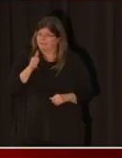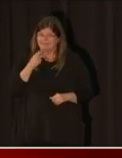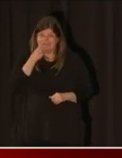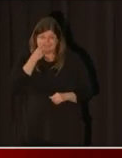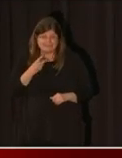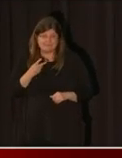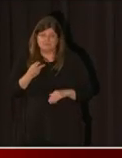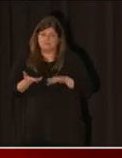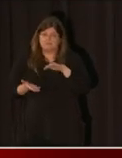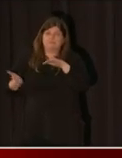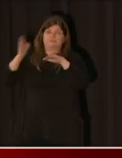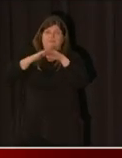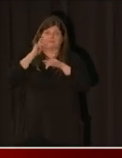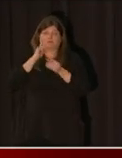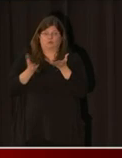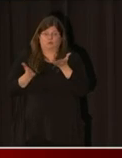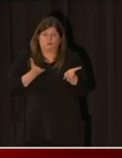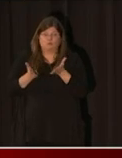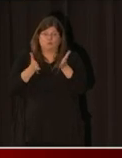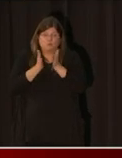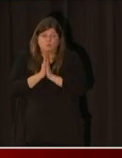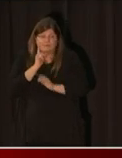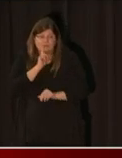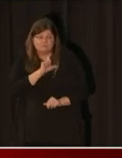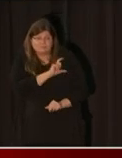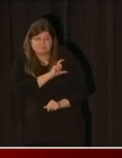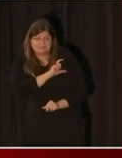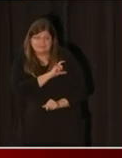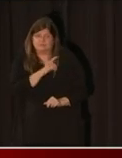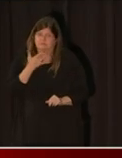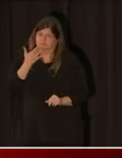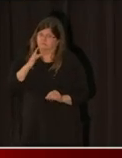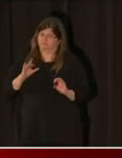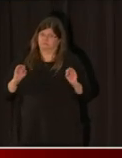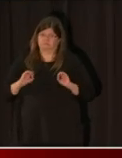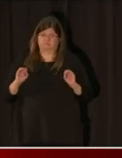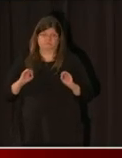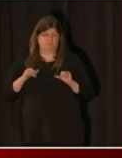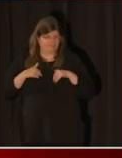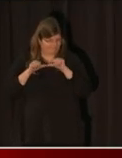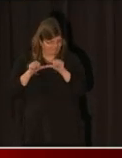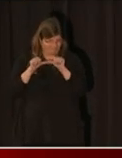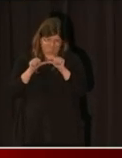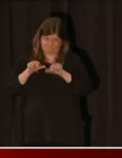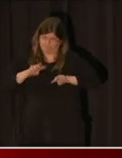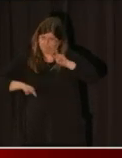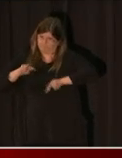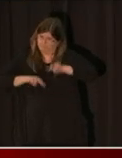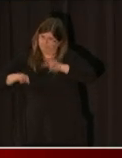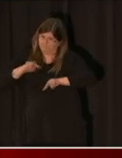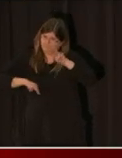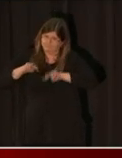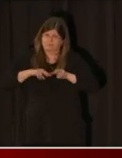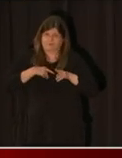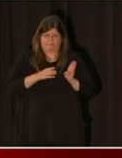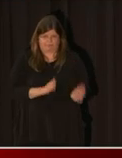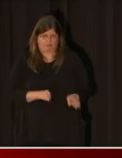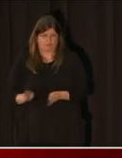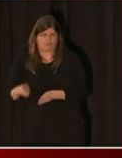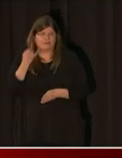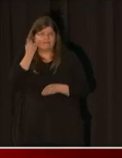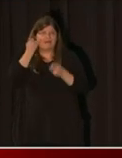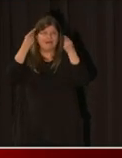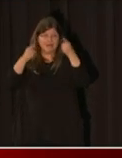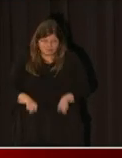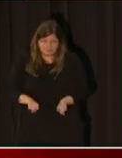to MPD thus far in the district, but we are constantly monitoring and working to be prepared if and when that does happen. What we can